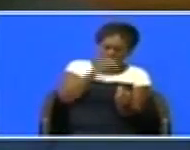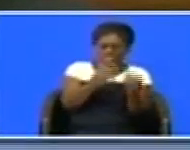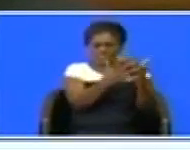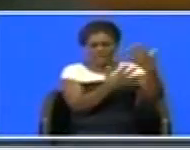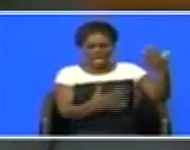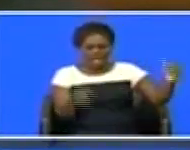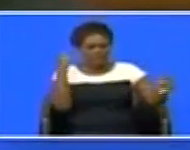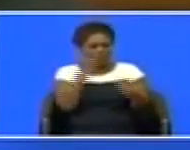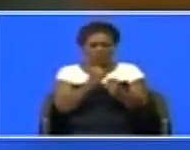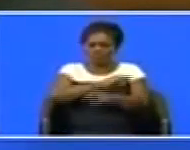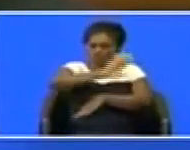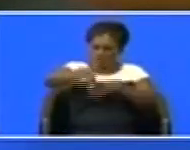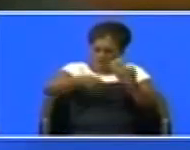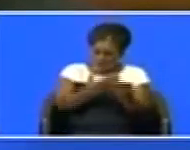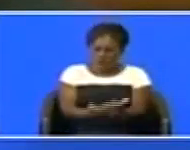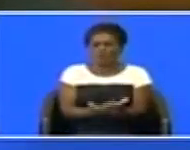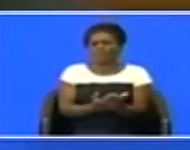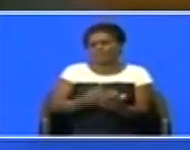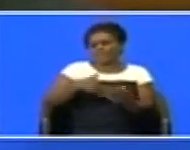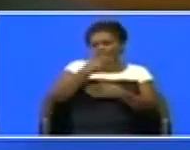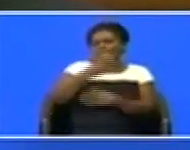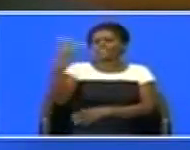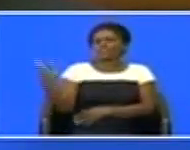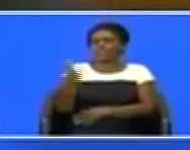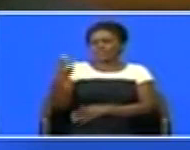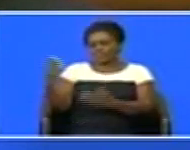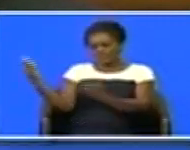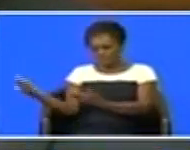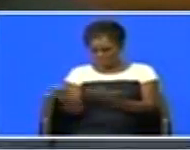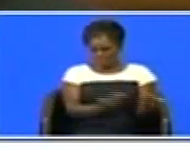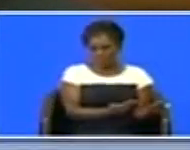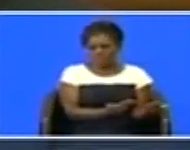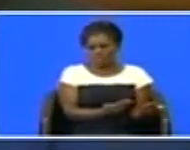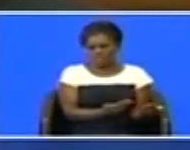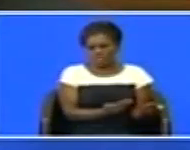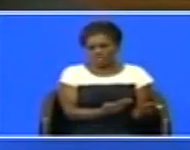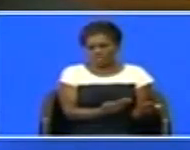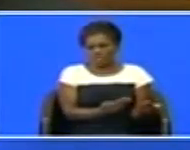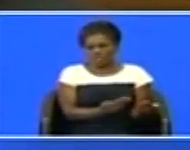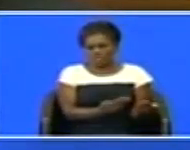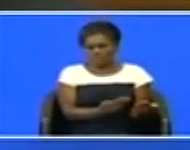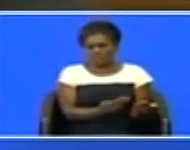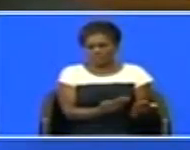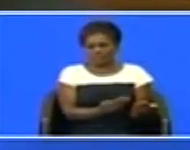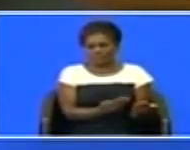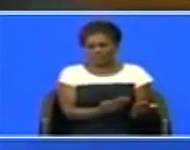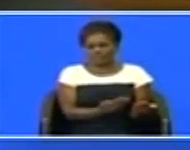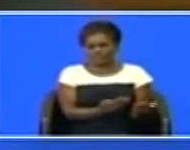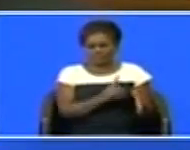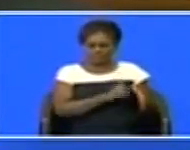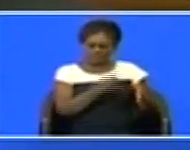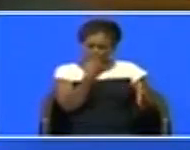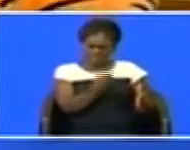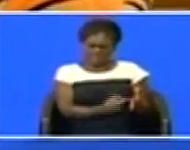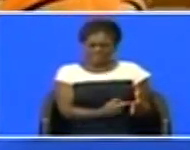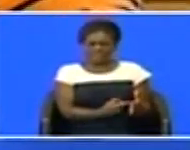And on the following Wednesday, they were operated on, all three of them, one after the other. And they